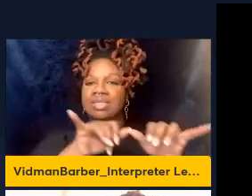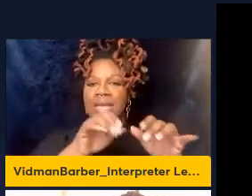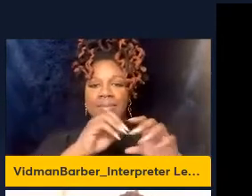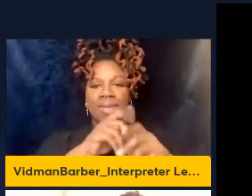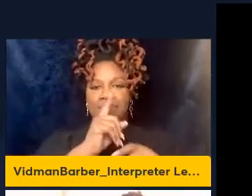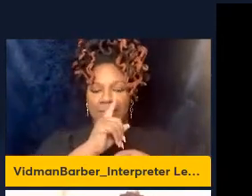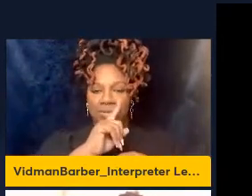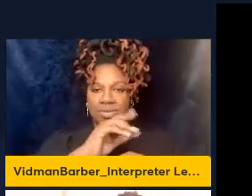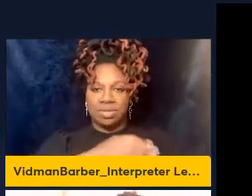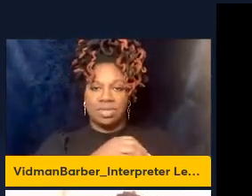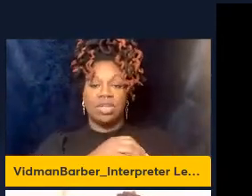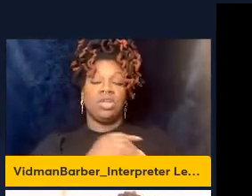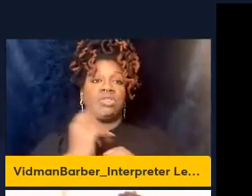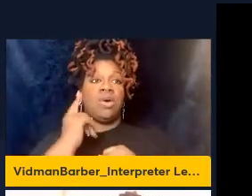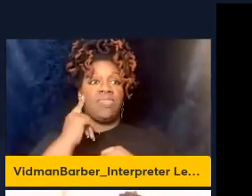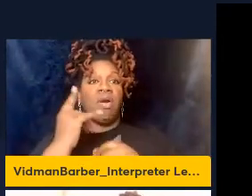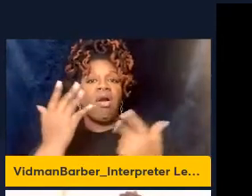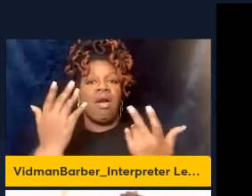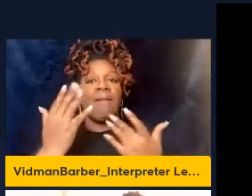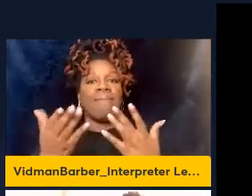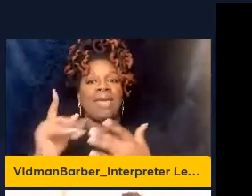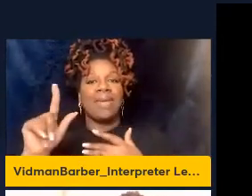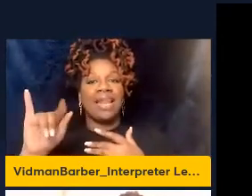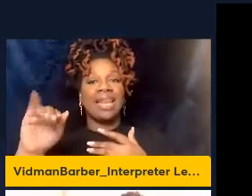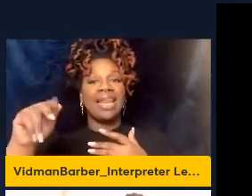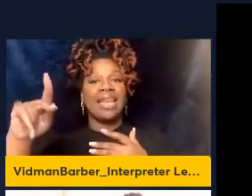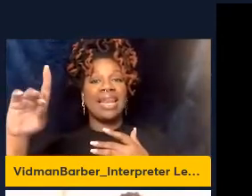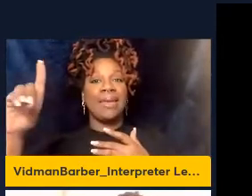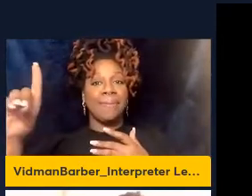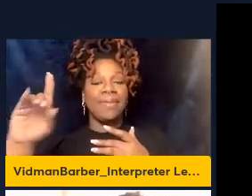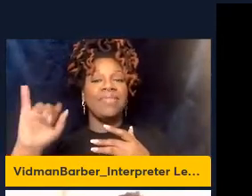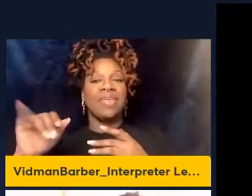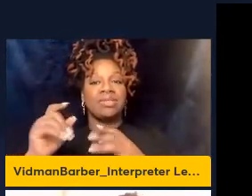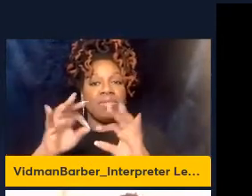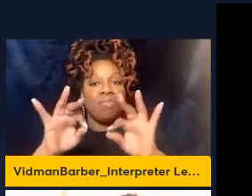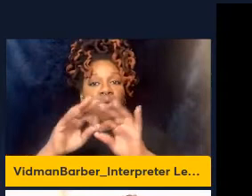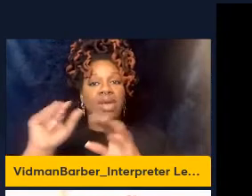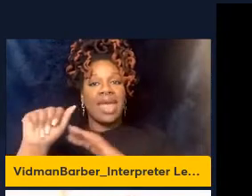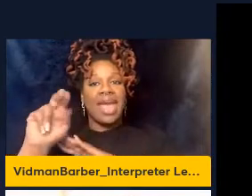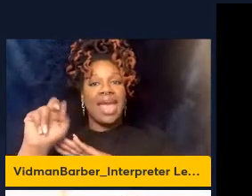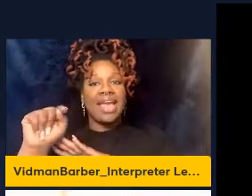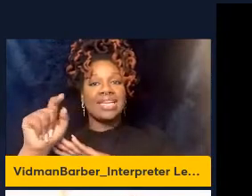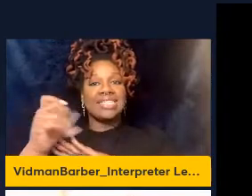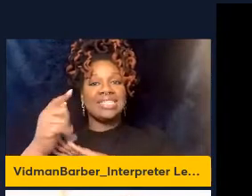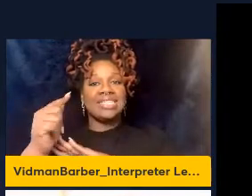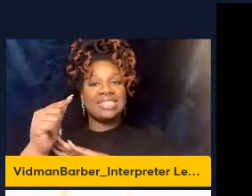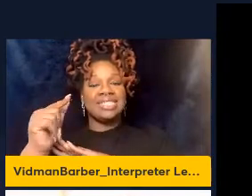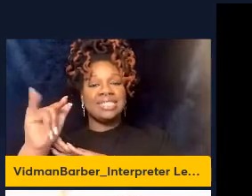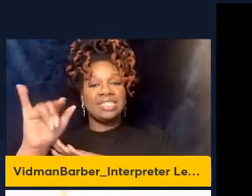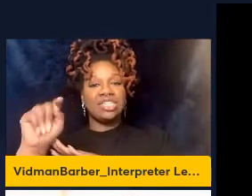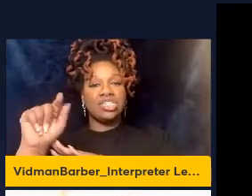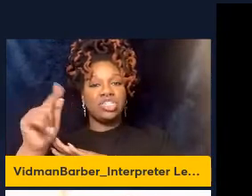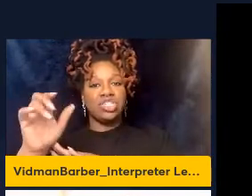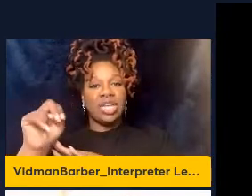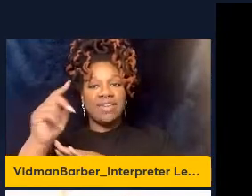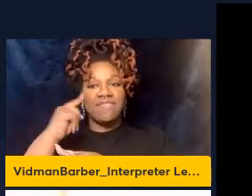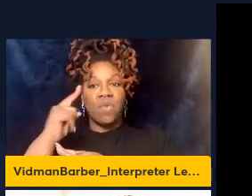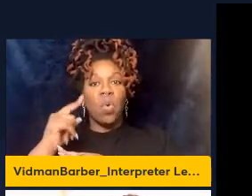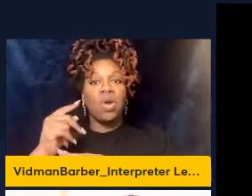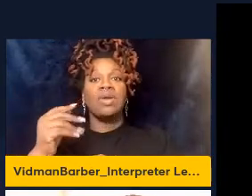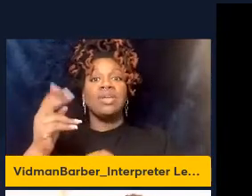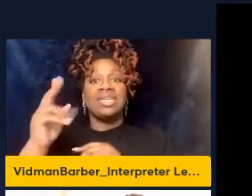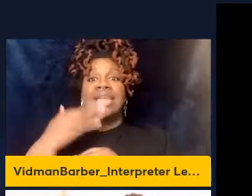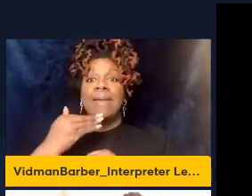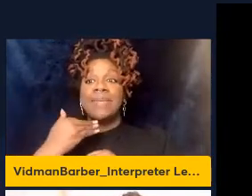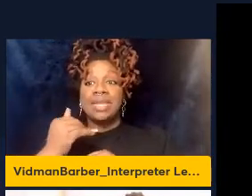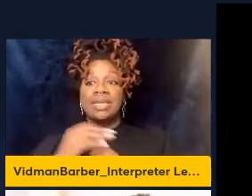what? I think that lipids could actually be important antigens for type 2 diabetes. And then so my overarching question is the